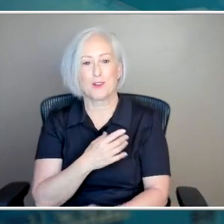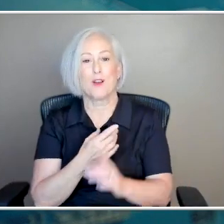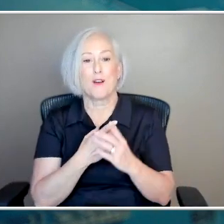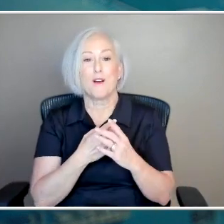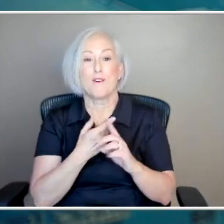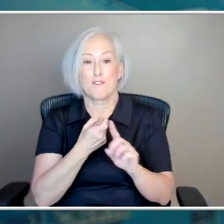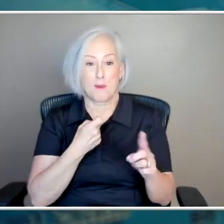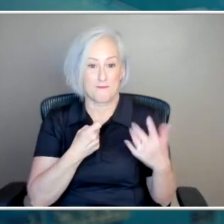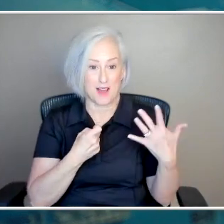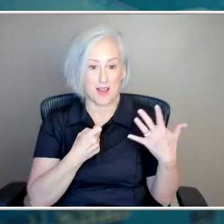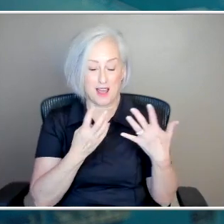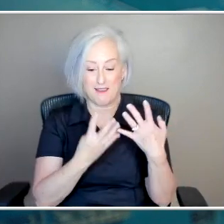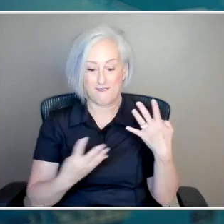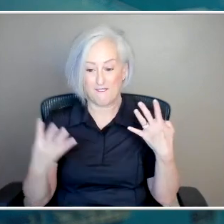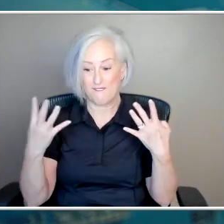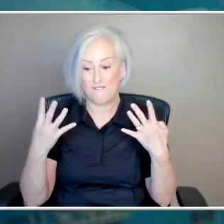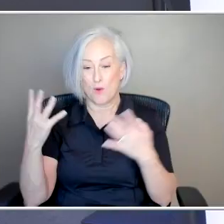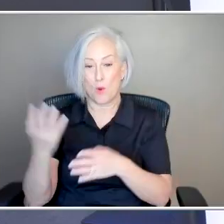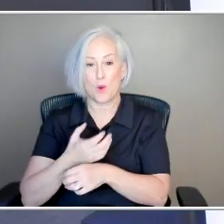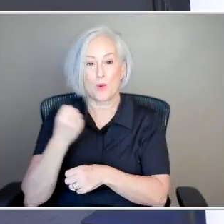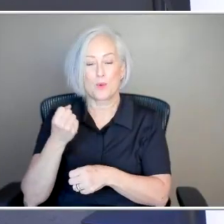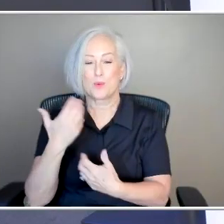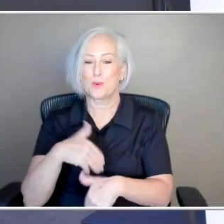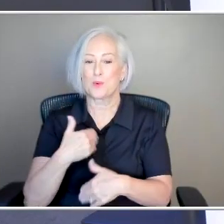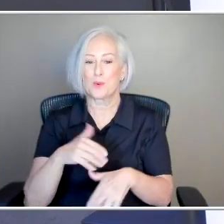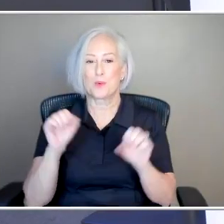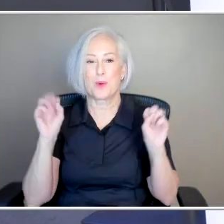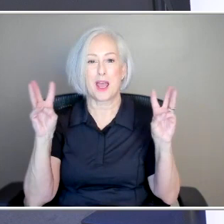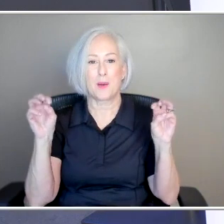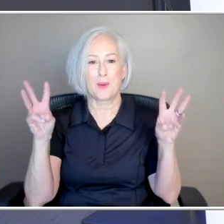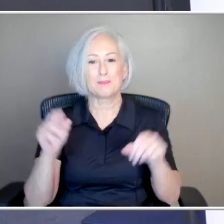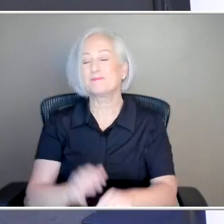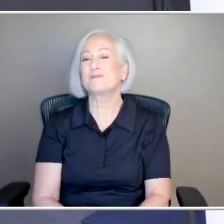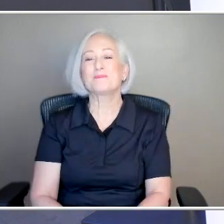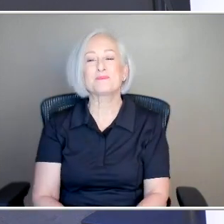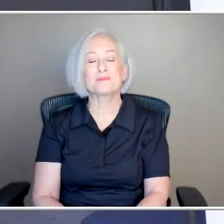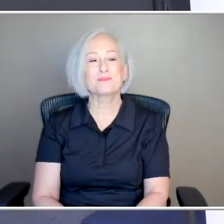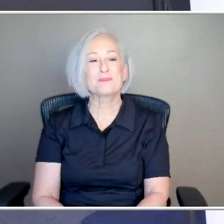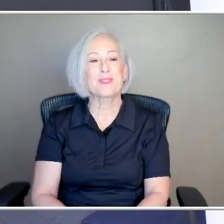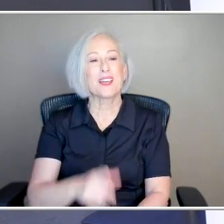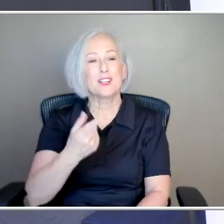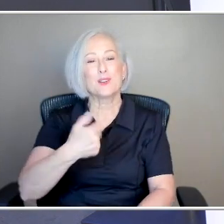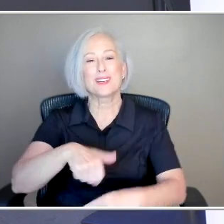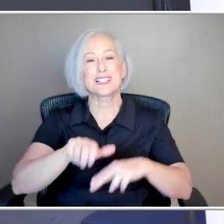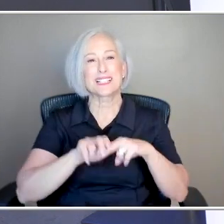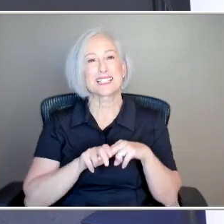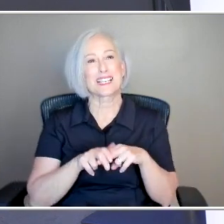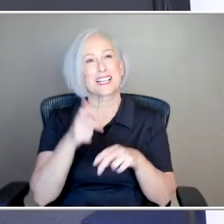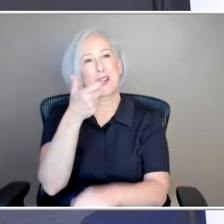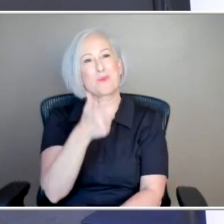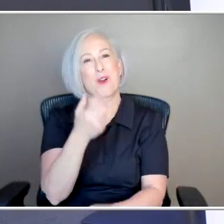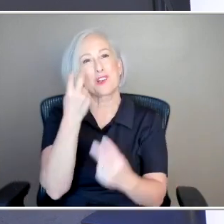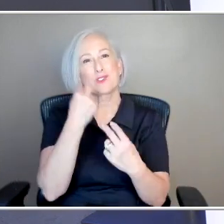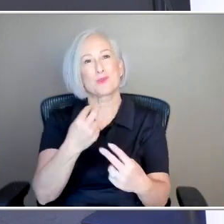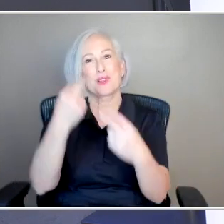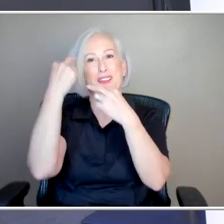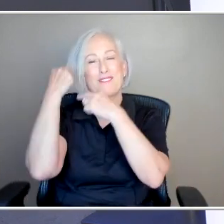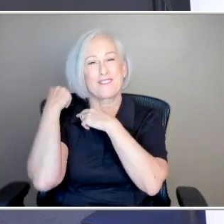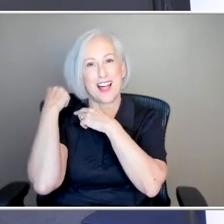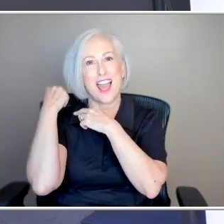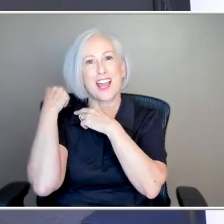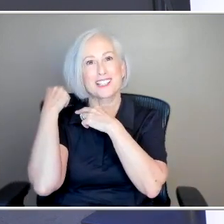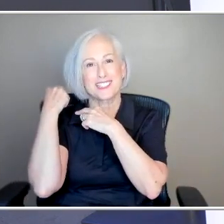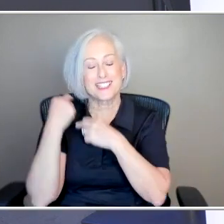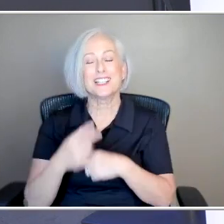an amazing honor, and it's been quite a ride. So, Dr. Darsh, do you have that moment to sit back and just have that reflect and have the full circle moment of playing in